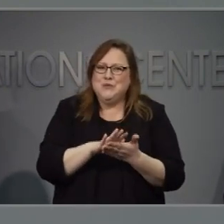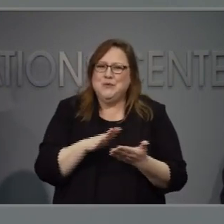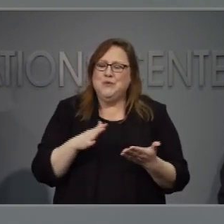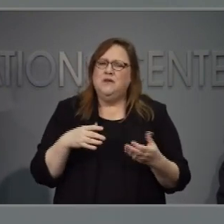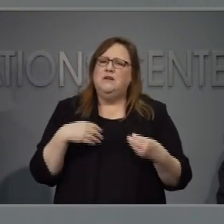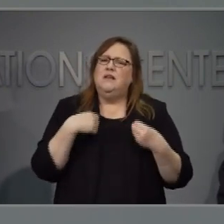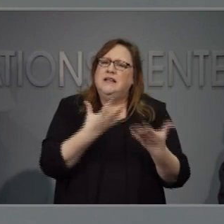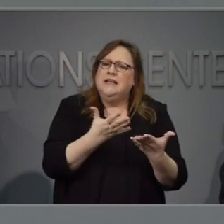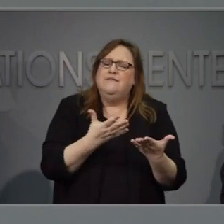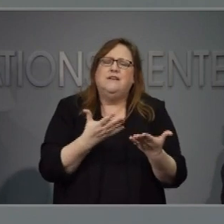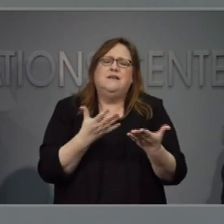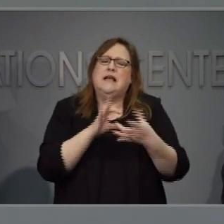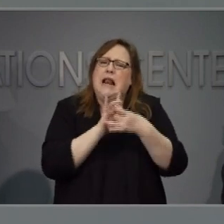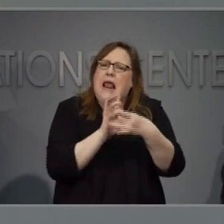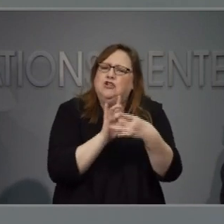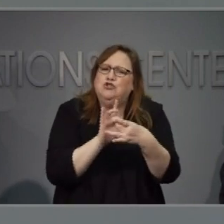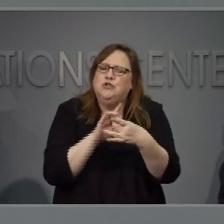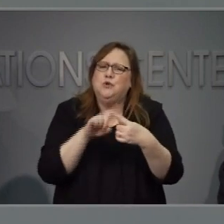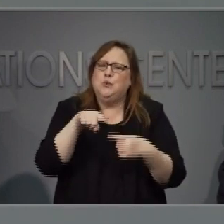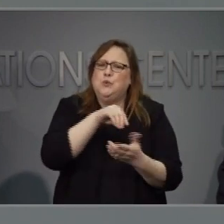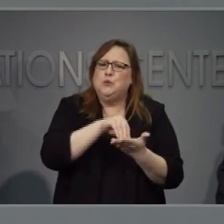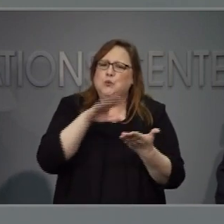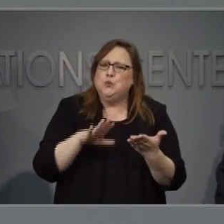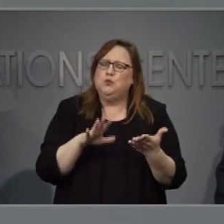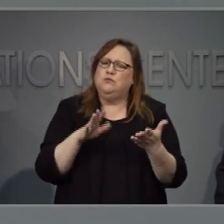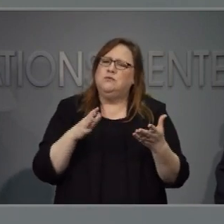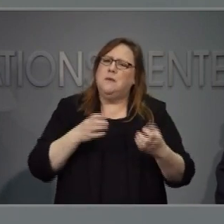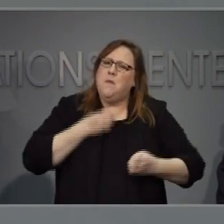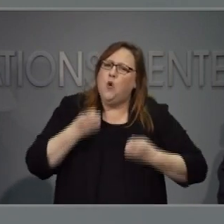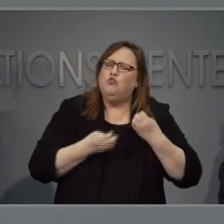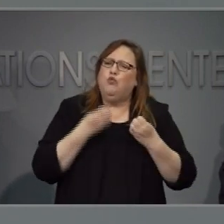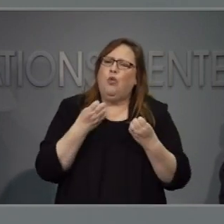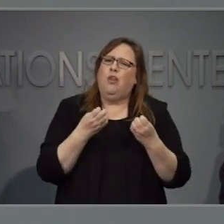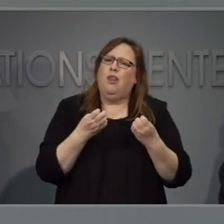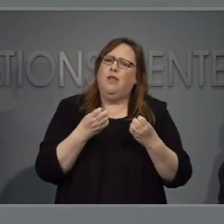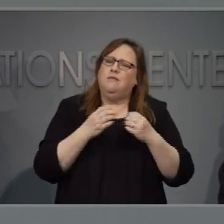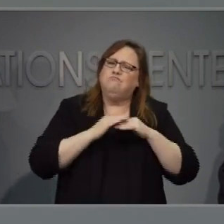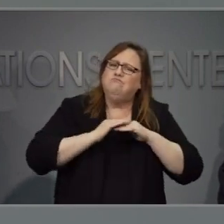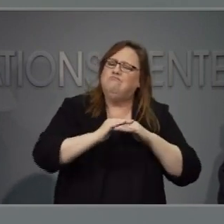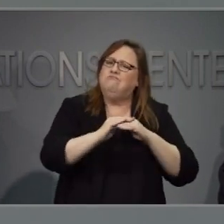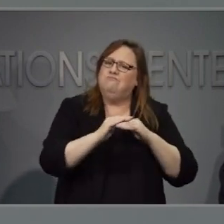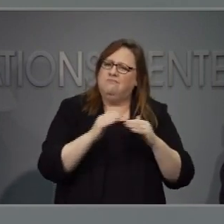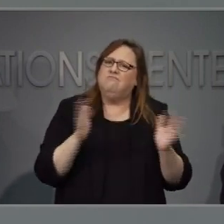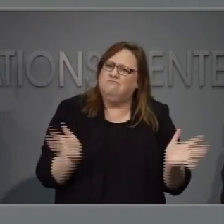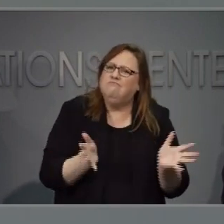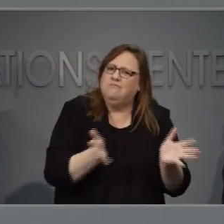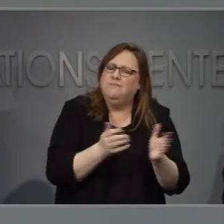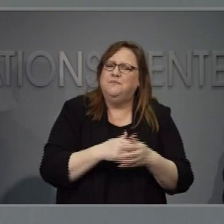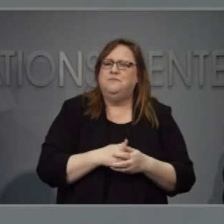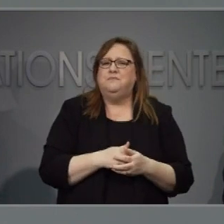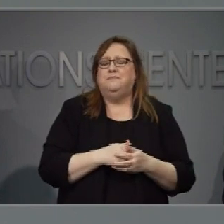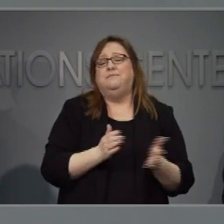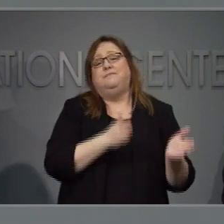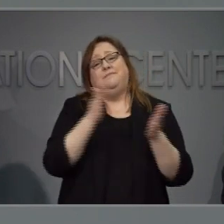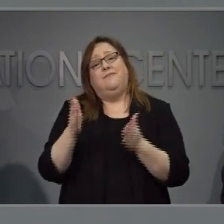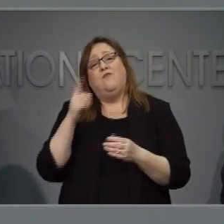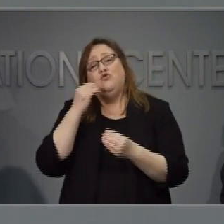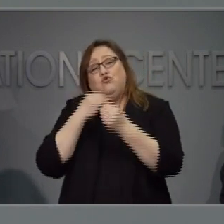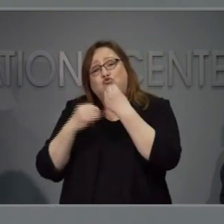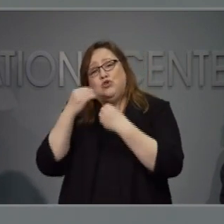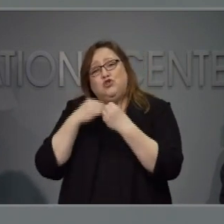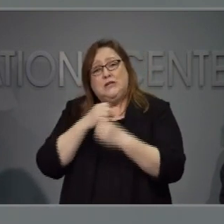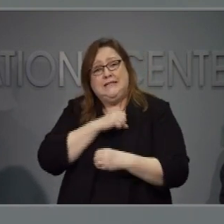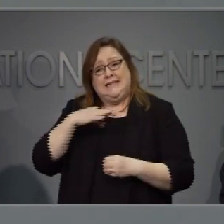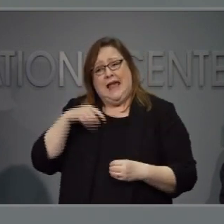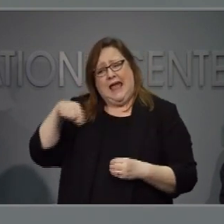and emotional well-being, and for the countless child nutrition, transportation, and support staff for